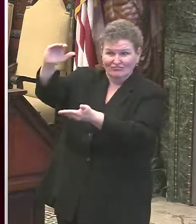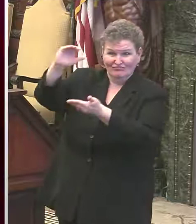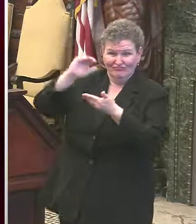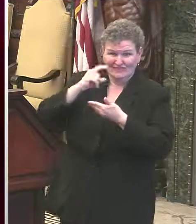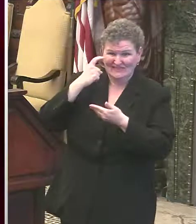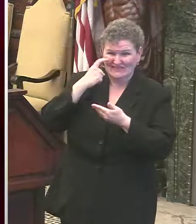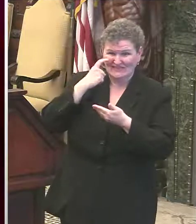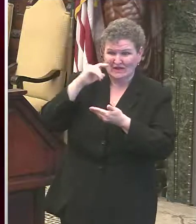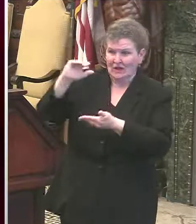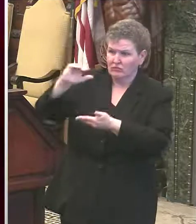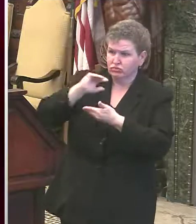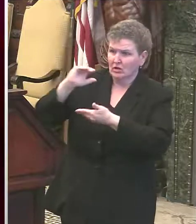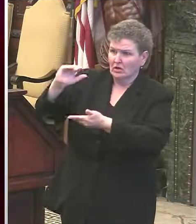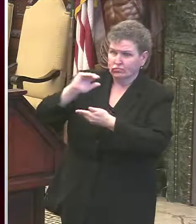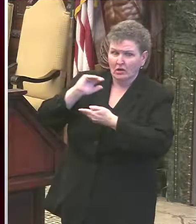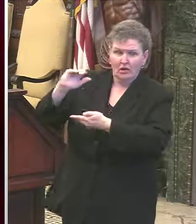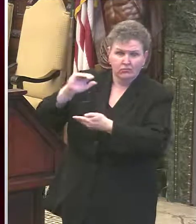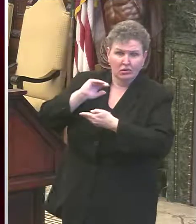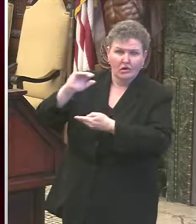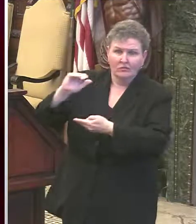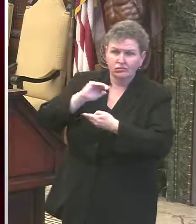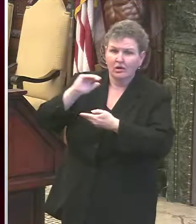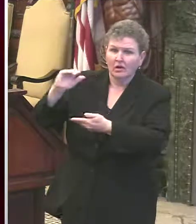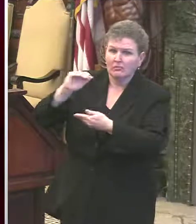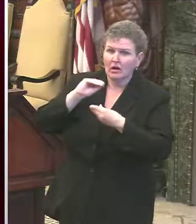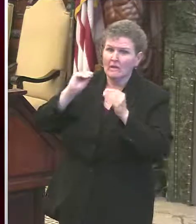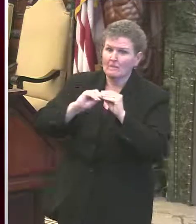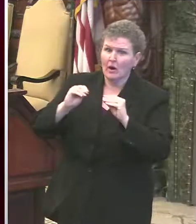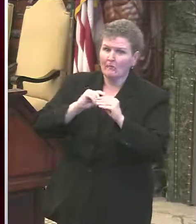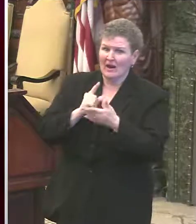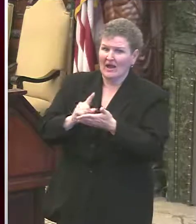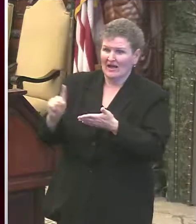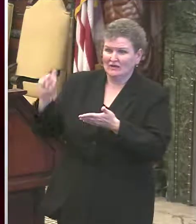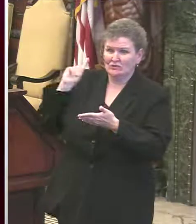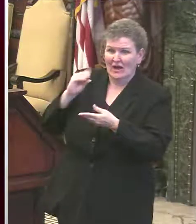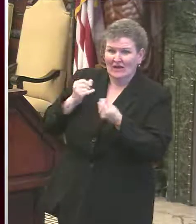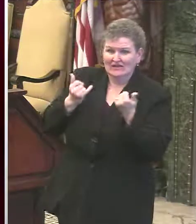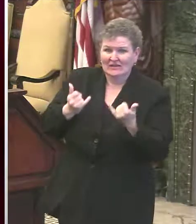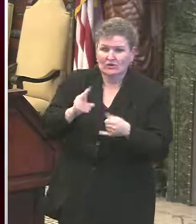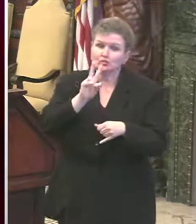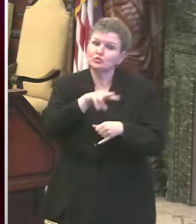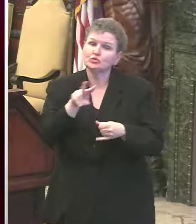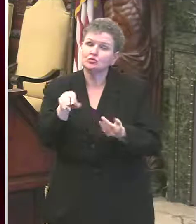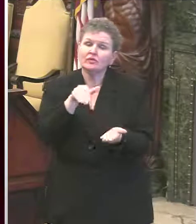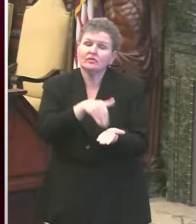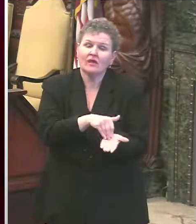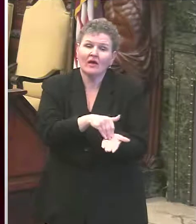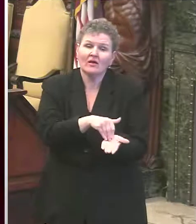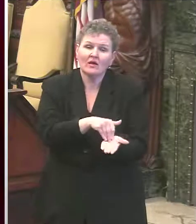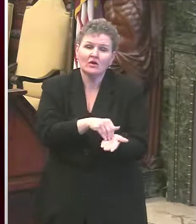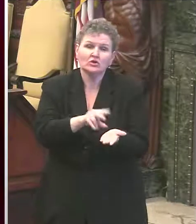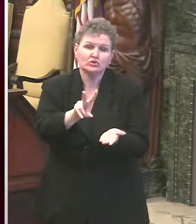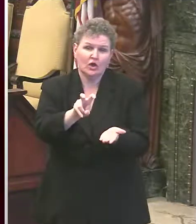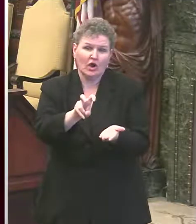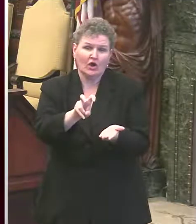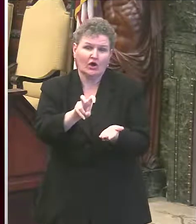weeks. Allocated last week for delivery this week are 22,200 first doses of the Pfizer